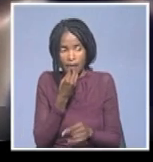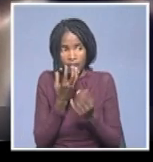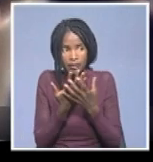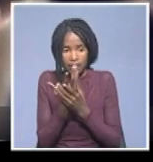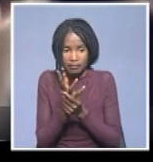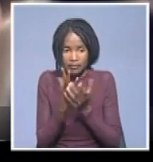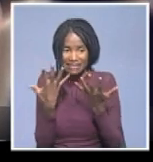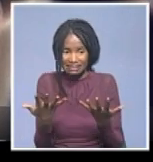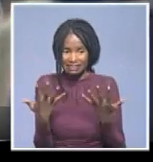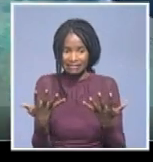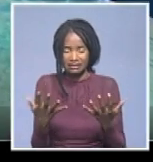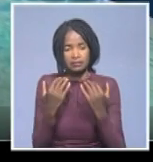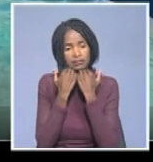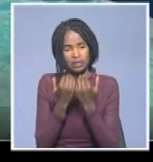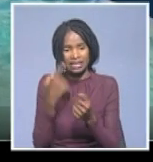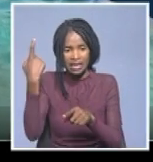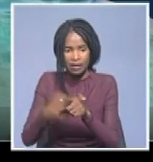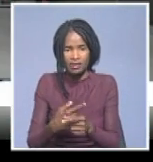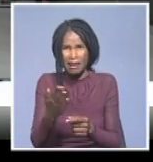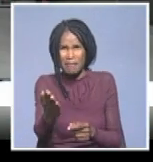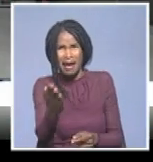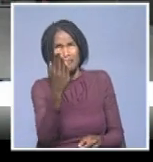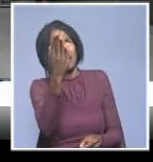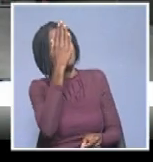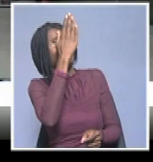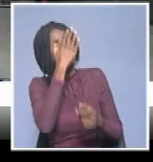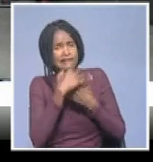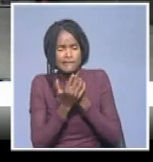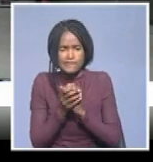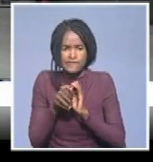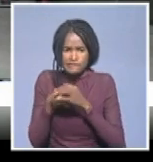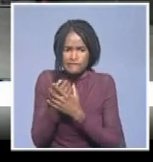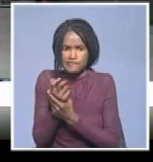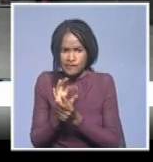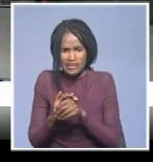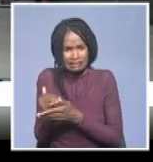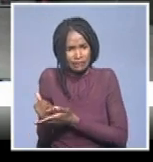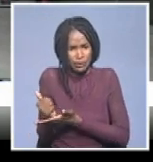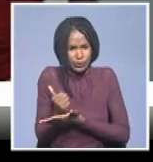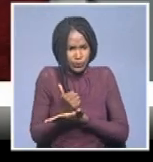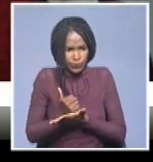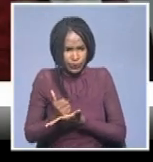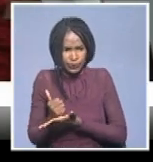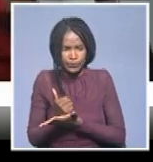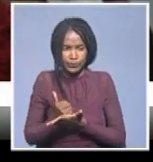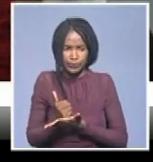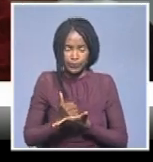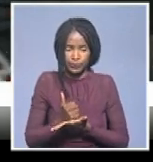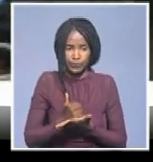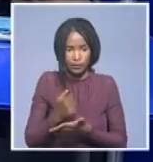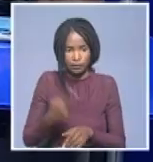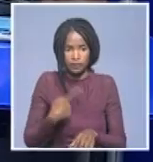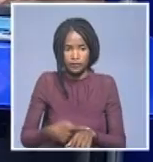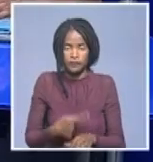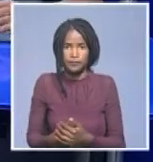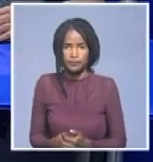the hands are very important for us in our daily activities. And therefore, we must always make sure that they are ever clean.